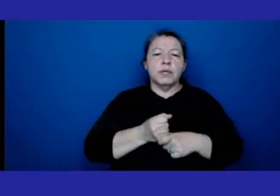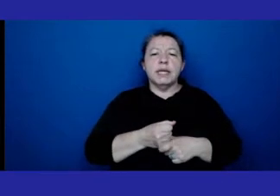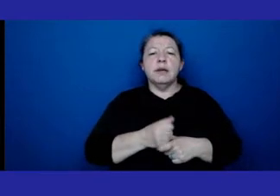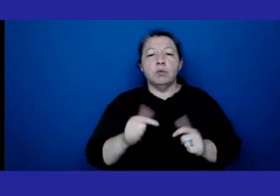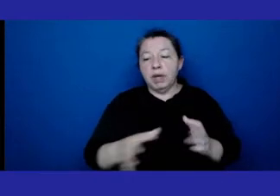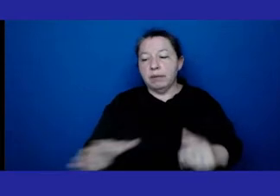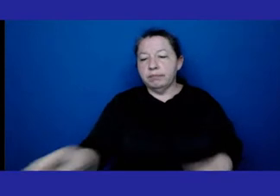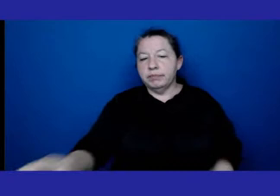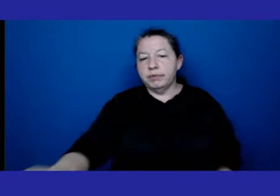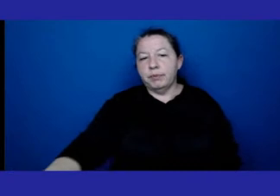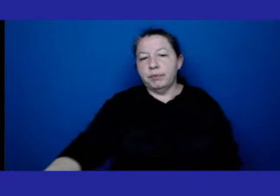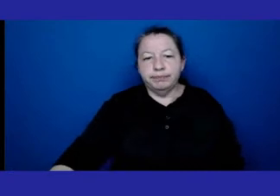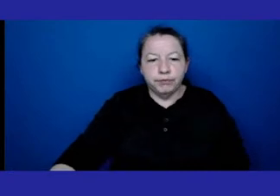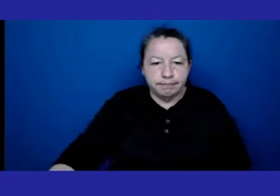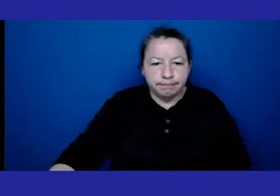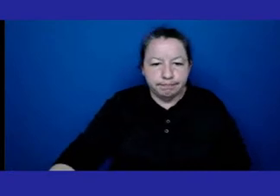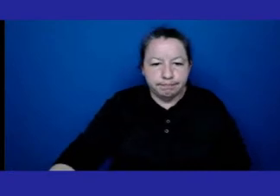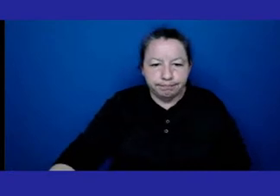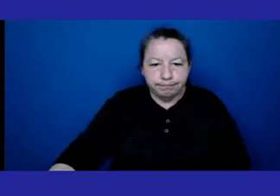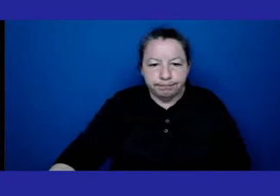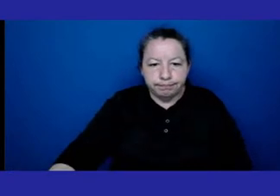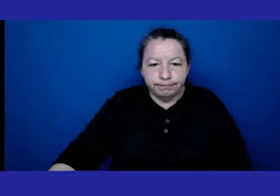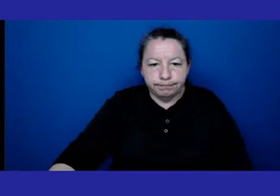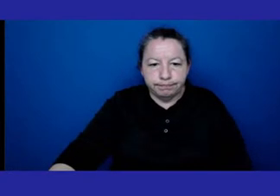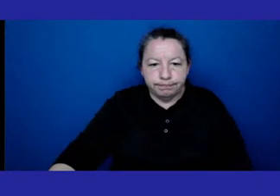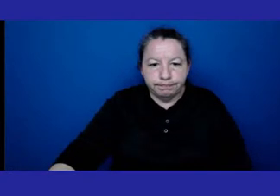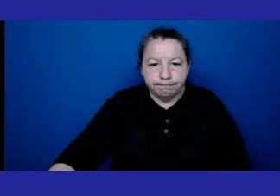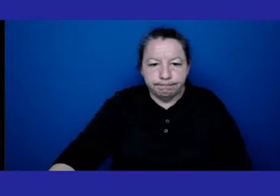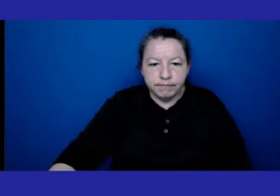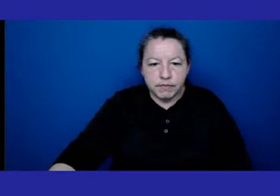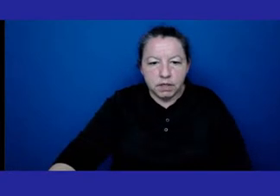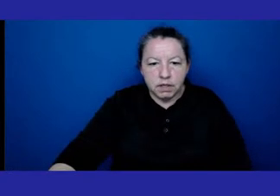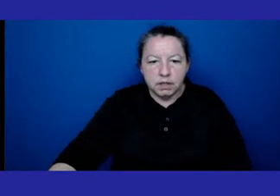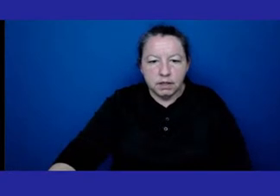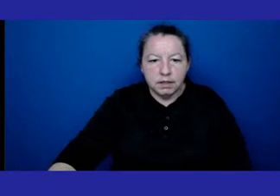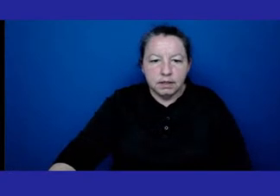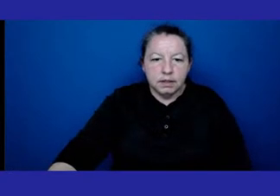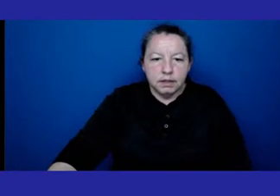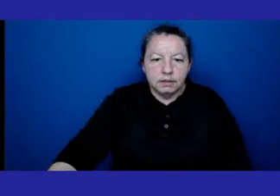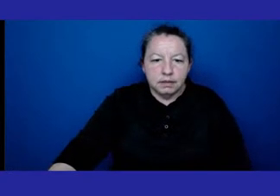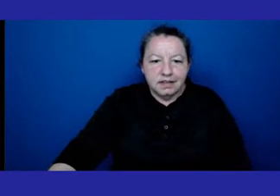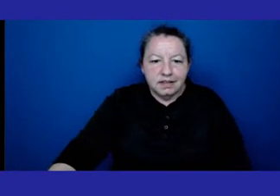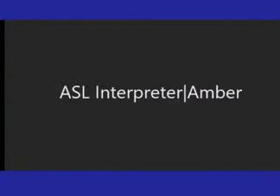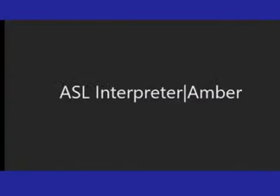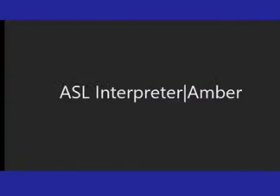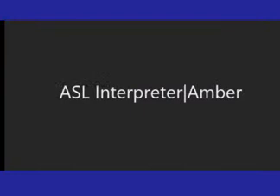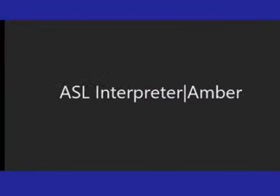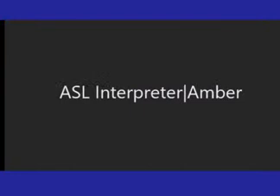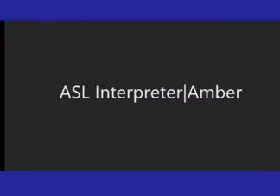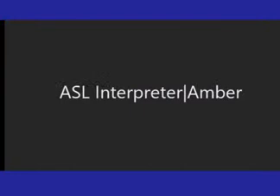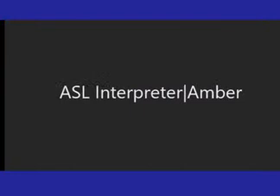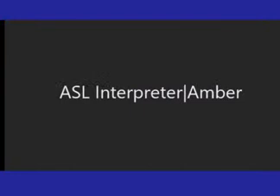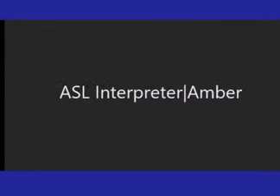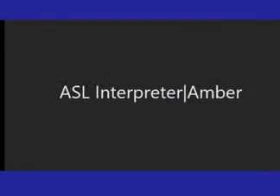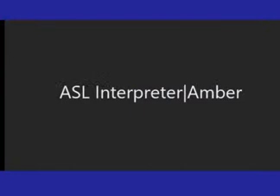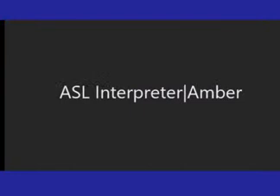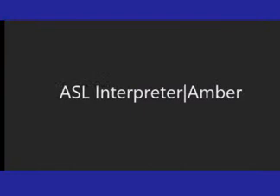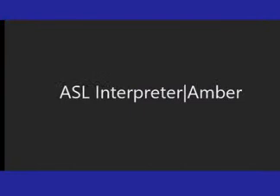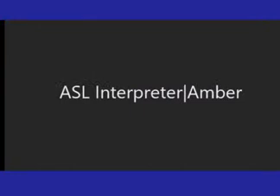month. This is estimated a potential loss of $22.7 million a year. And just